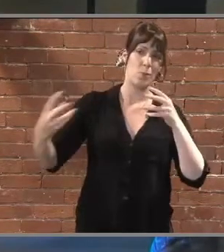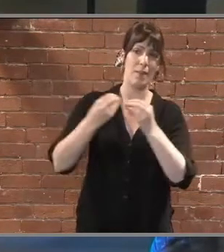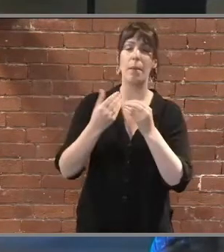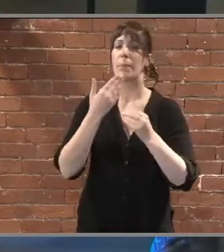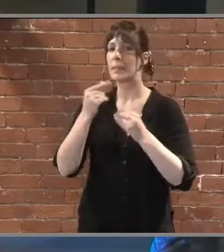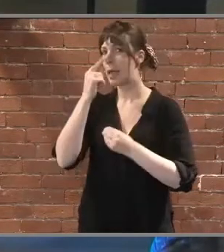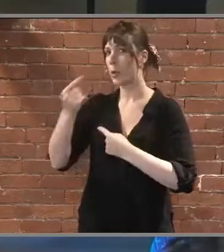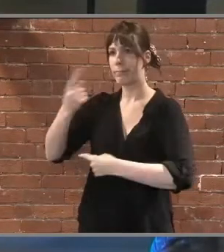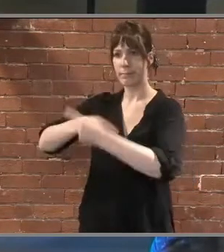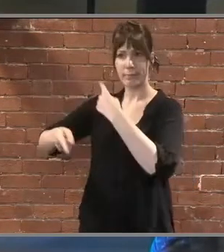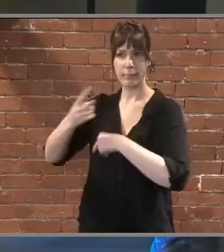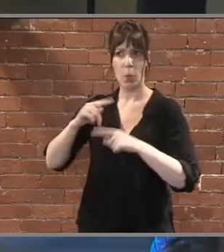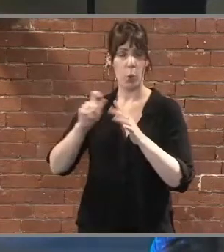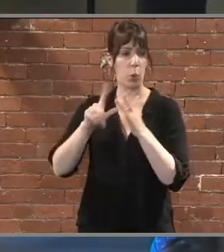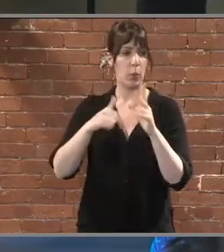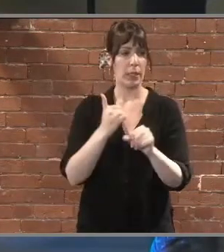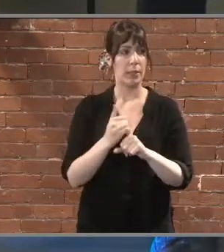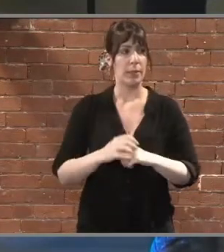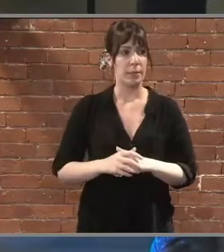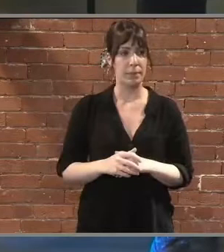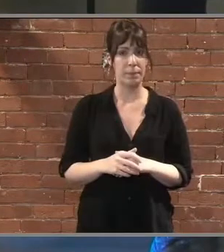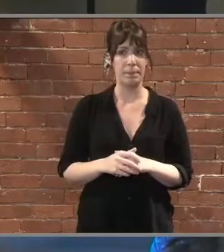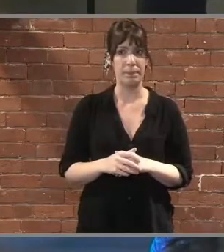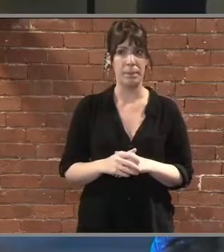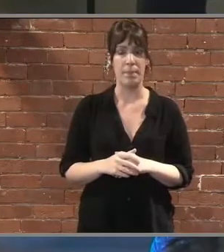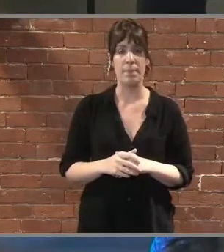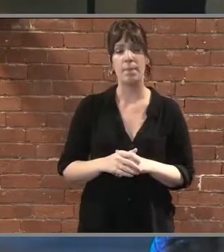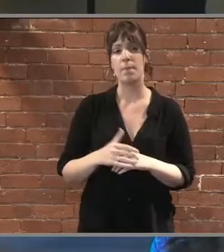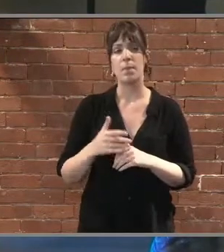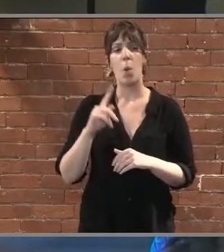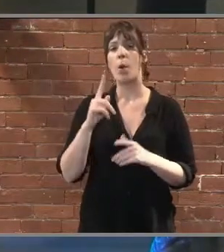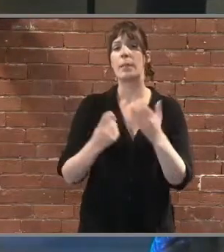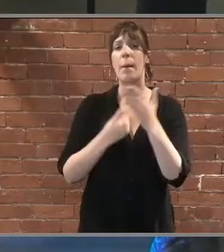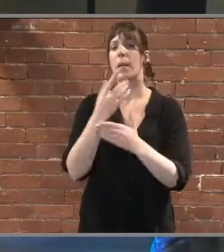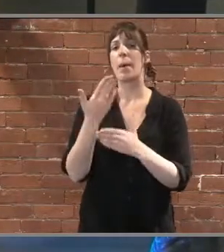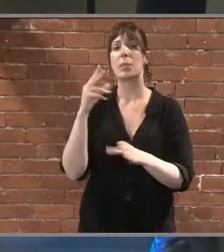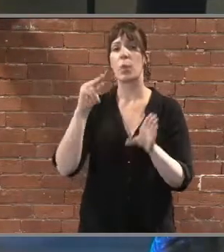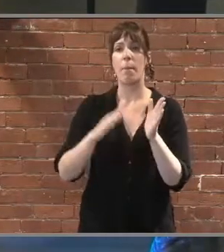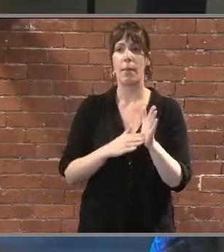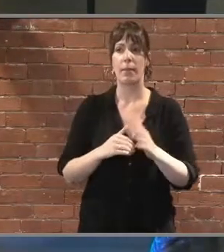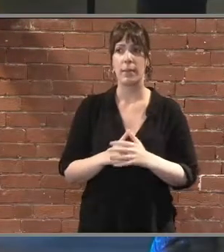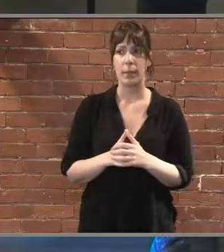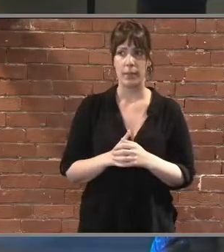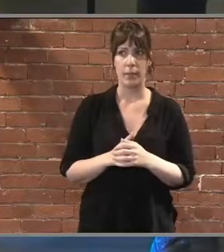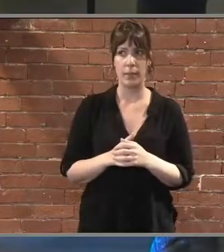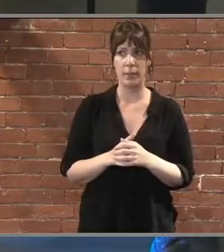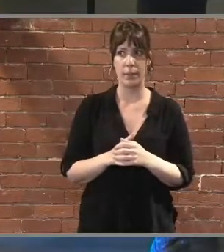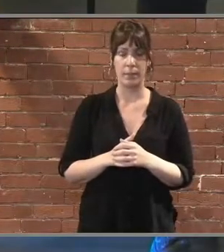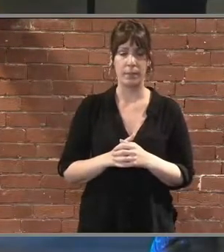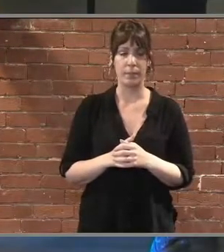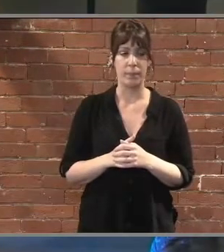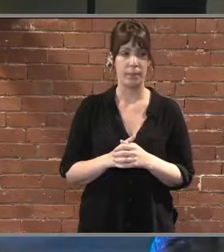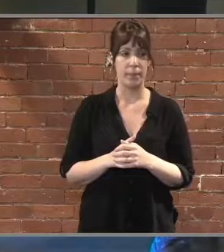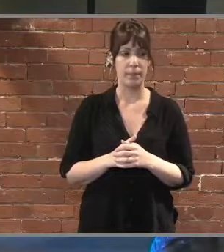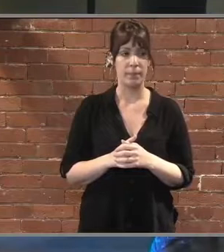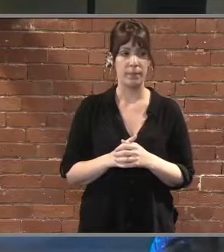to during the last sort of 12 months with everything that's been going on. Mostly parkour, really. Just